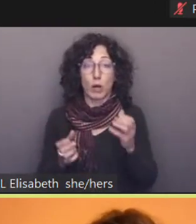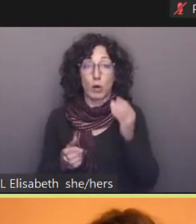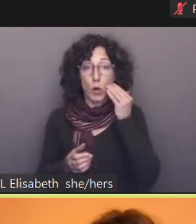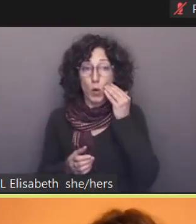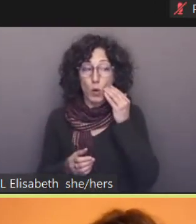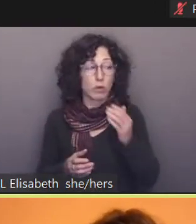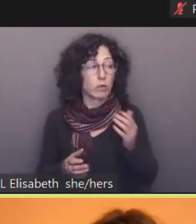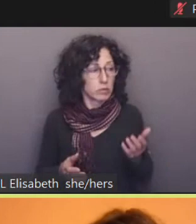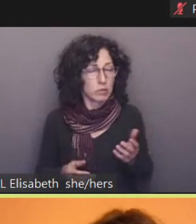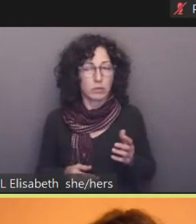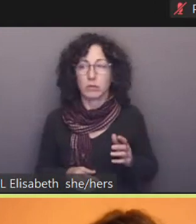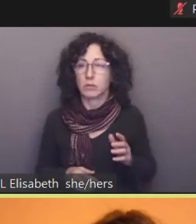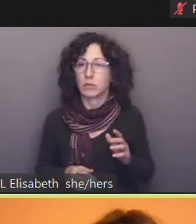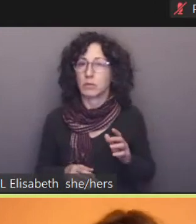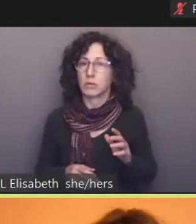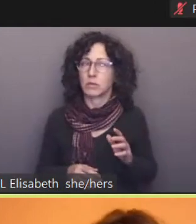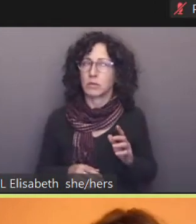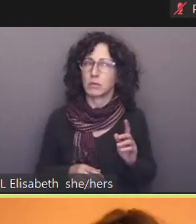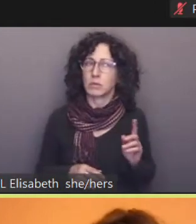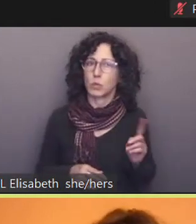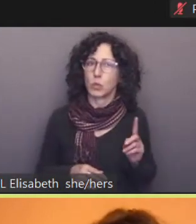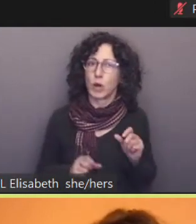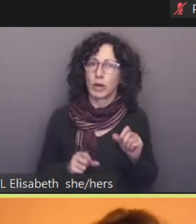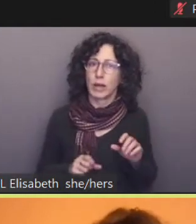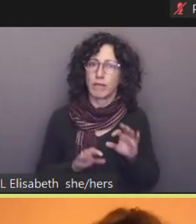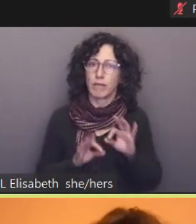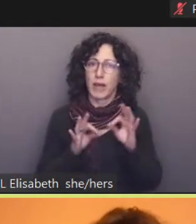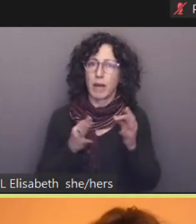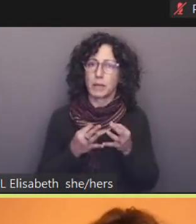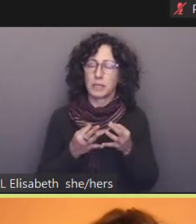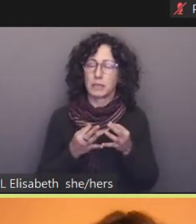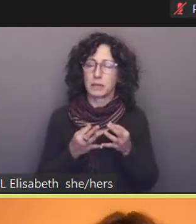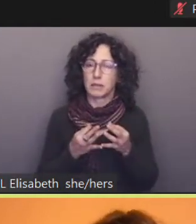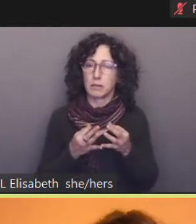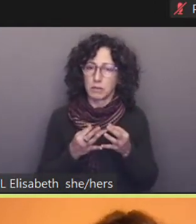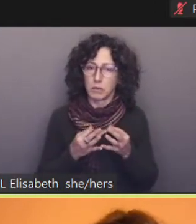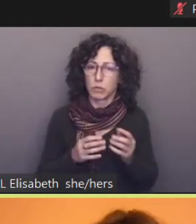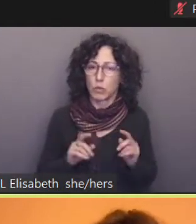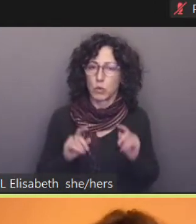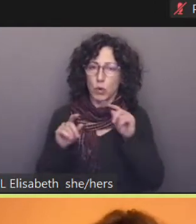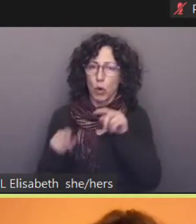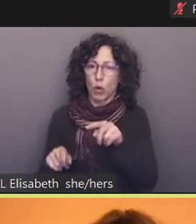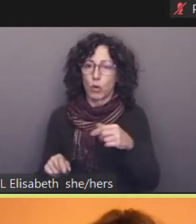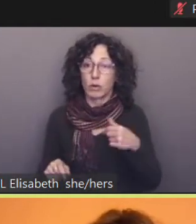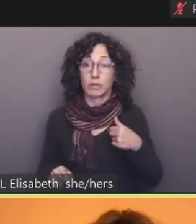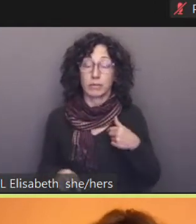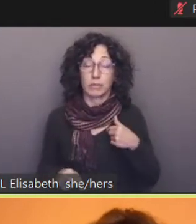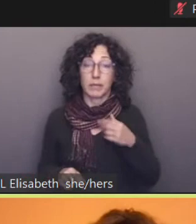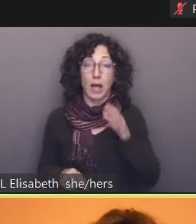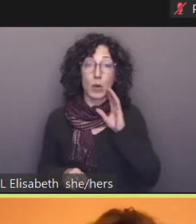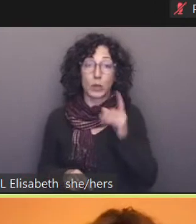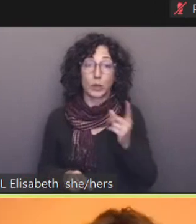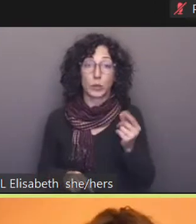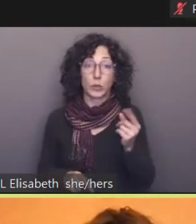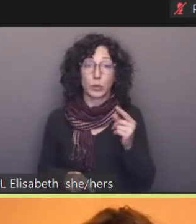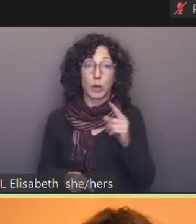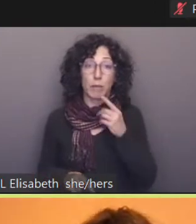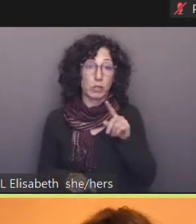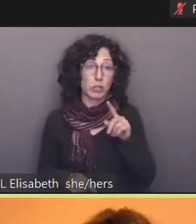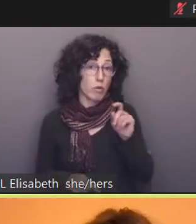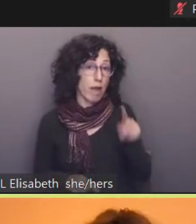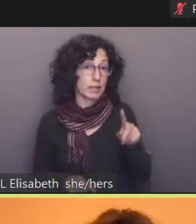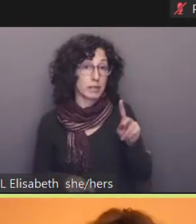can locate when they can get their 12 to 15-year-olds vaccinated. So I am actually going to ask Katie to bring